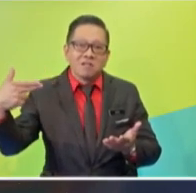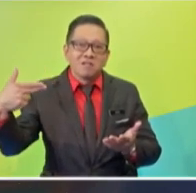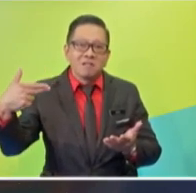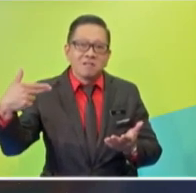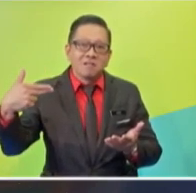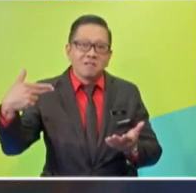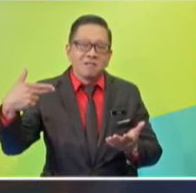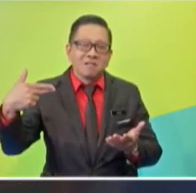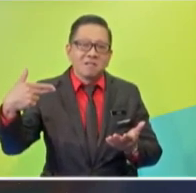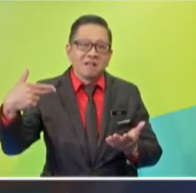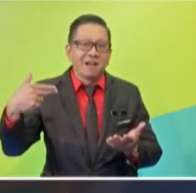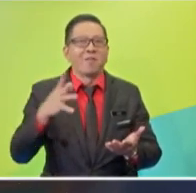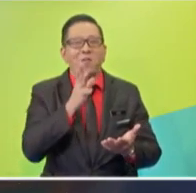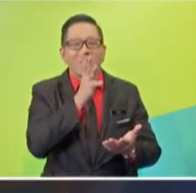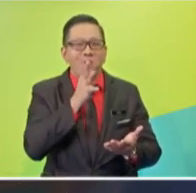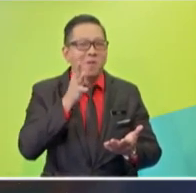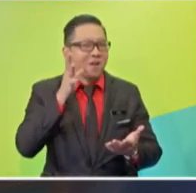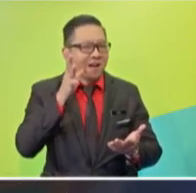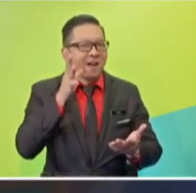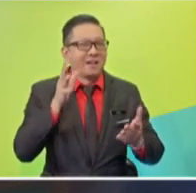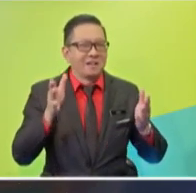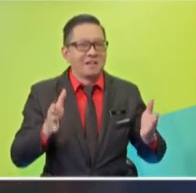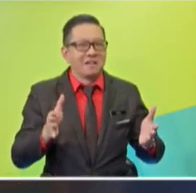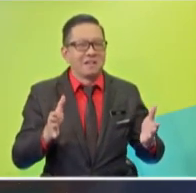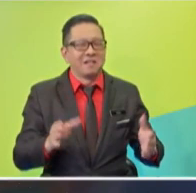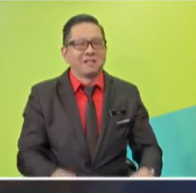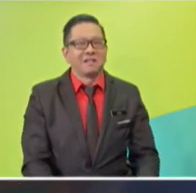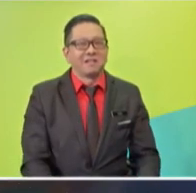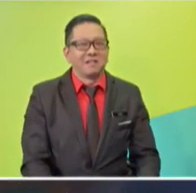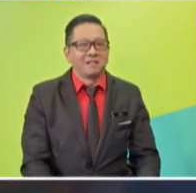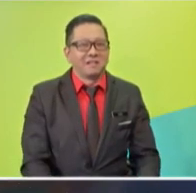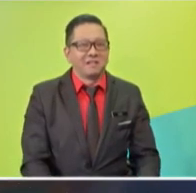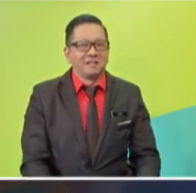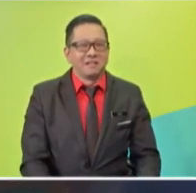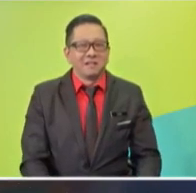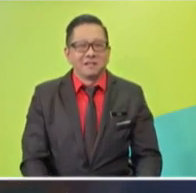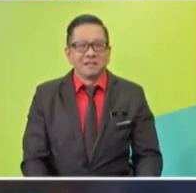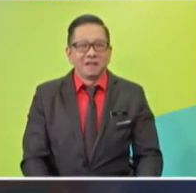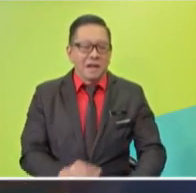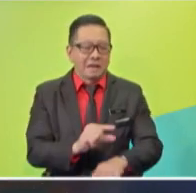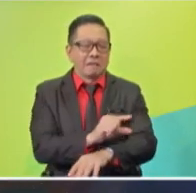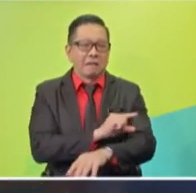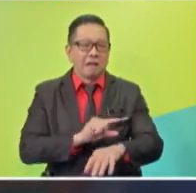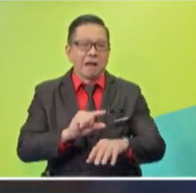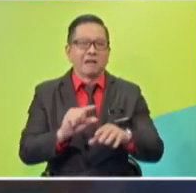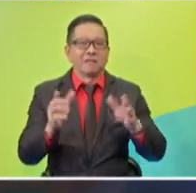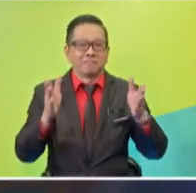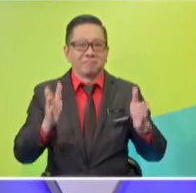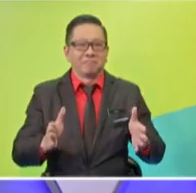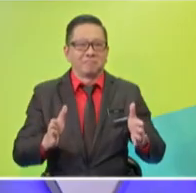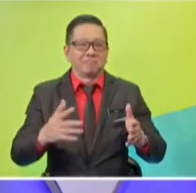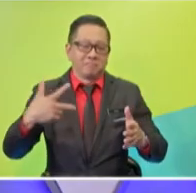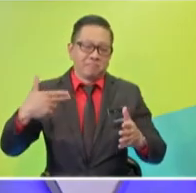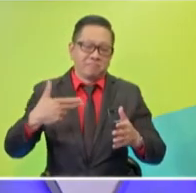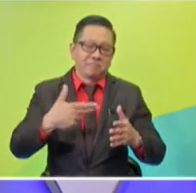teacher. A gardener. You're a gardener. Yes. Oh, because I was hearing stilts. Okay. Yeah. All right. I move around using